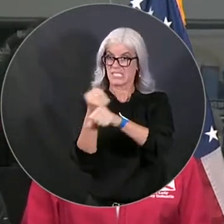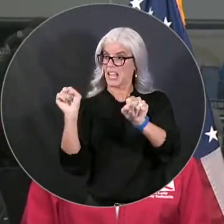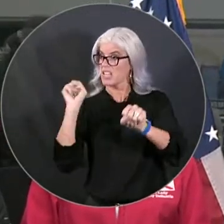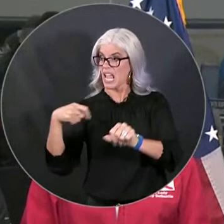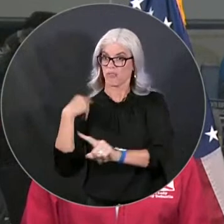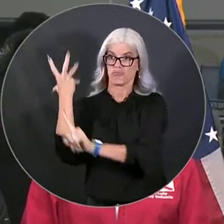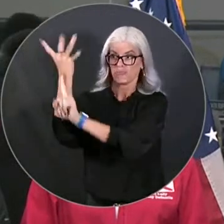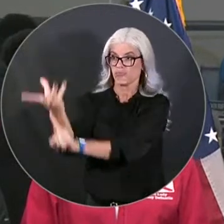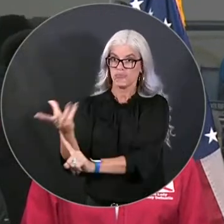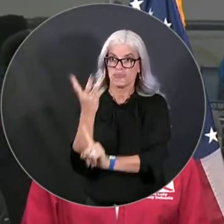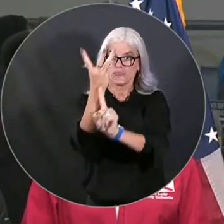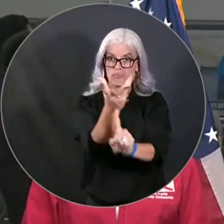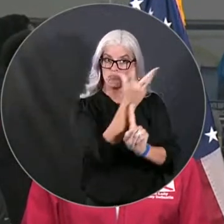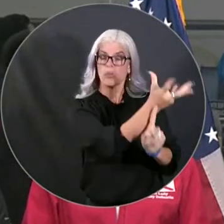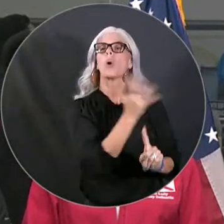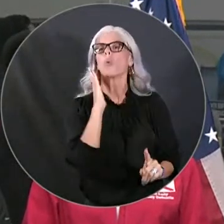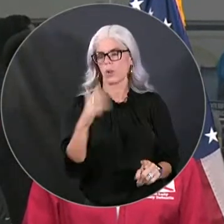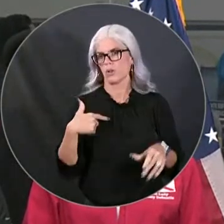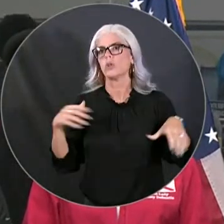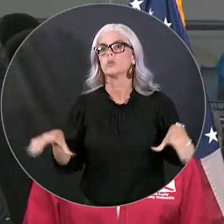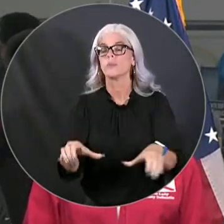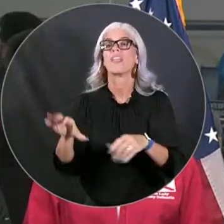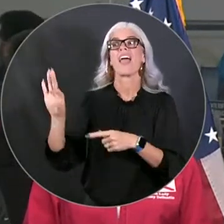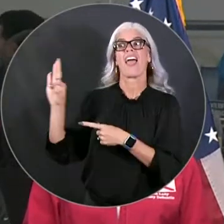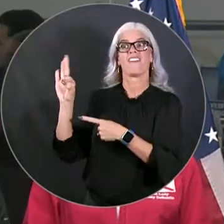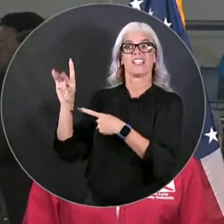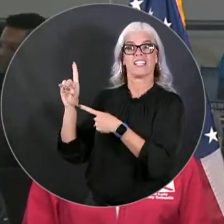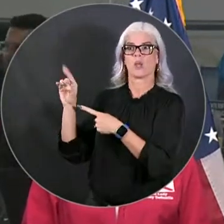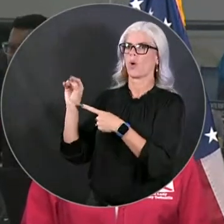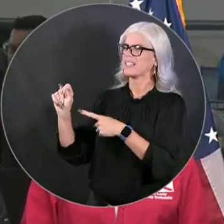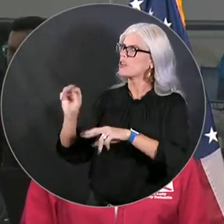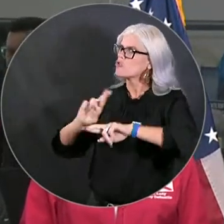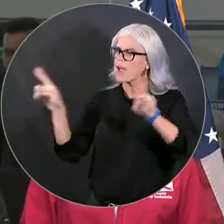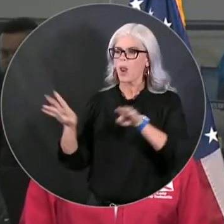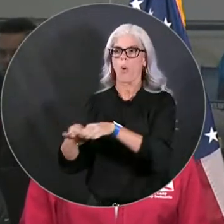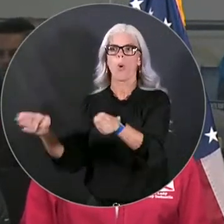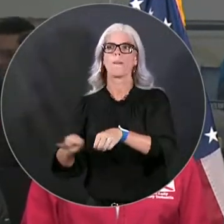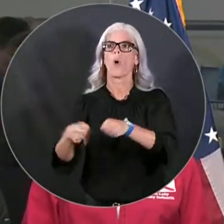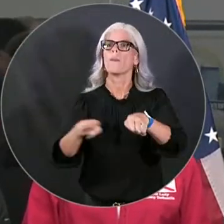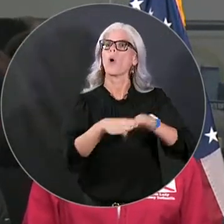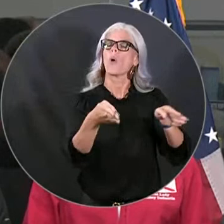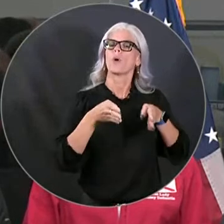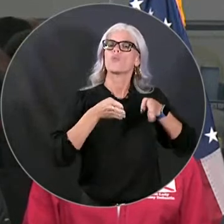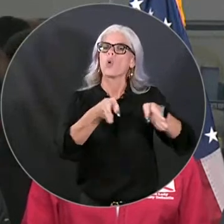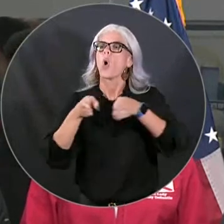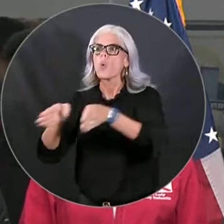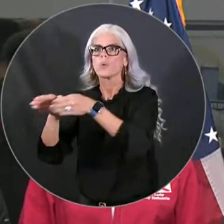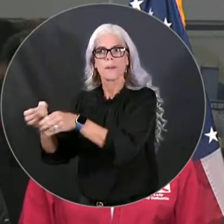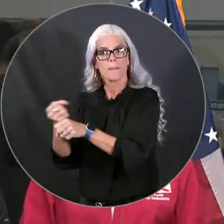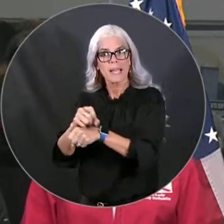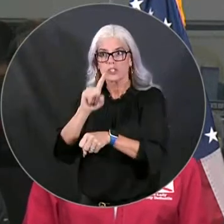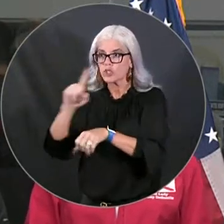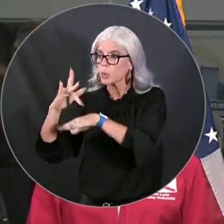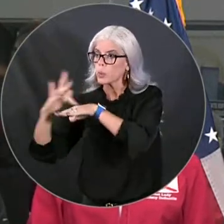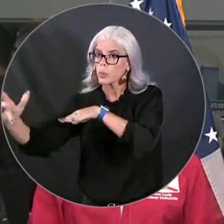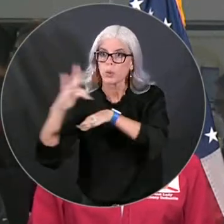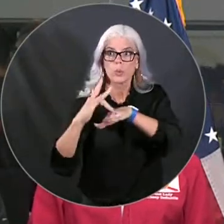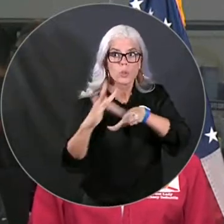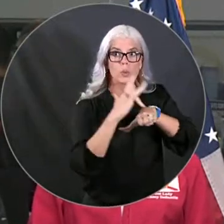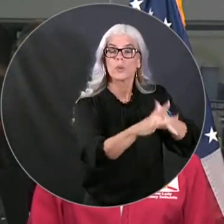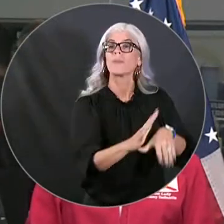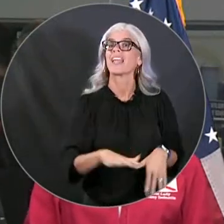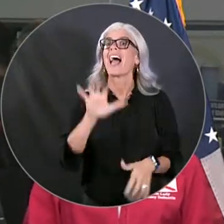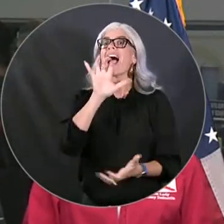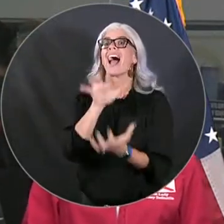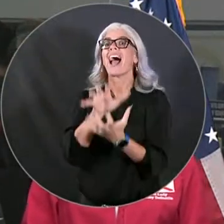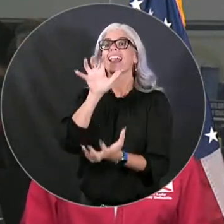working on making sure that the roads and interstates are open. Alligator Alley on 75 across into Collier and into Lee County